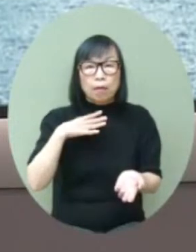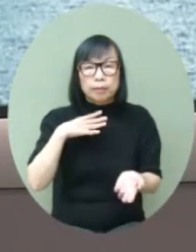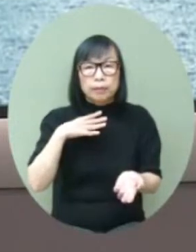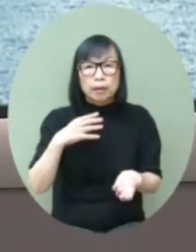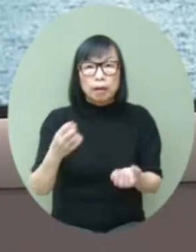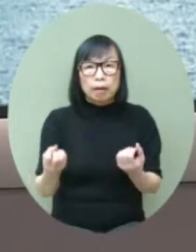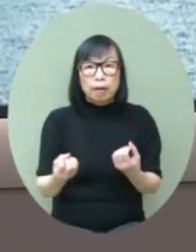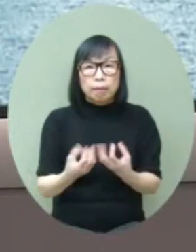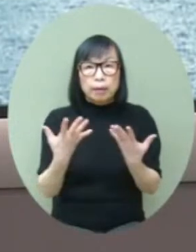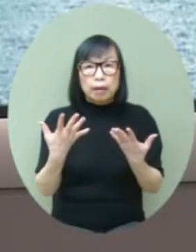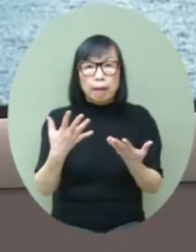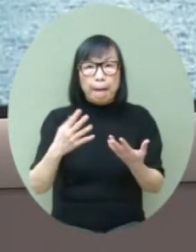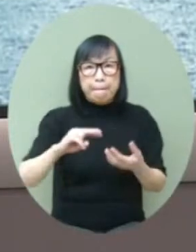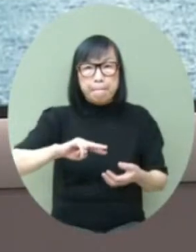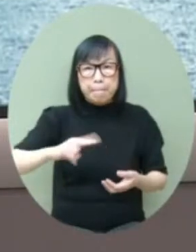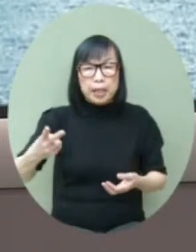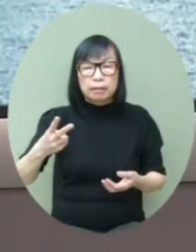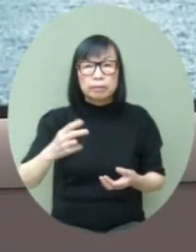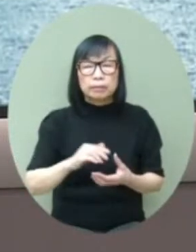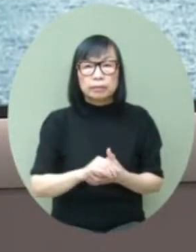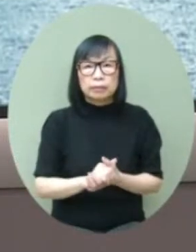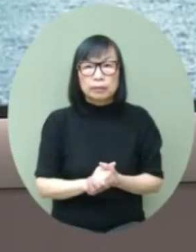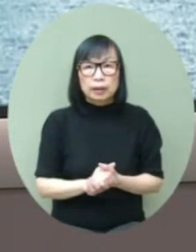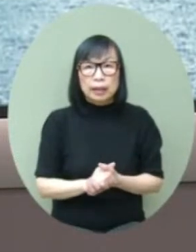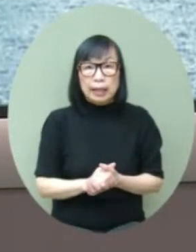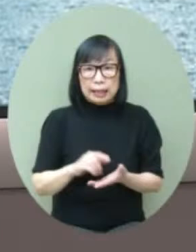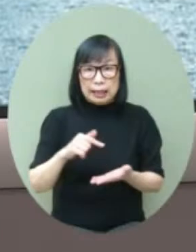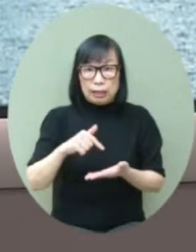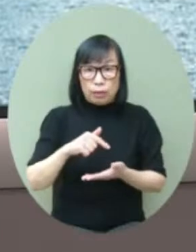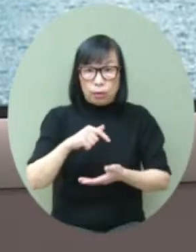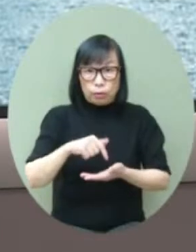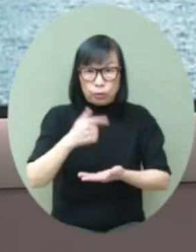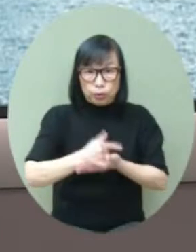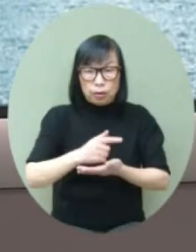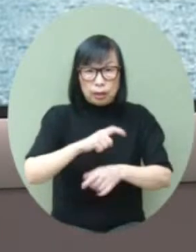as the situation is